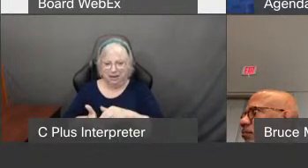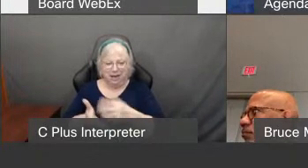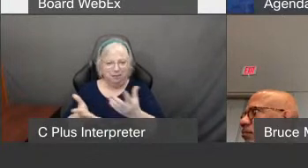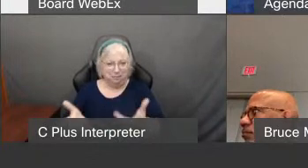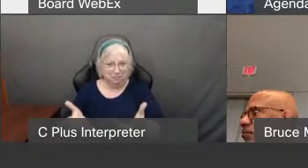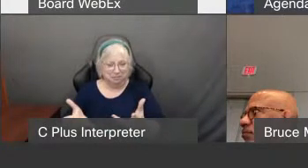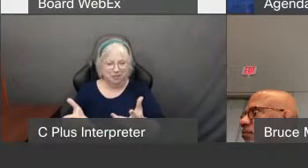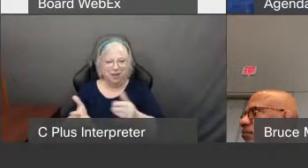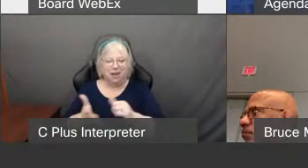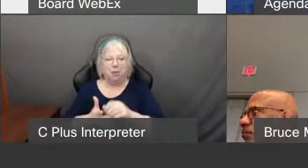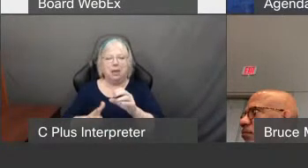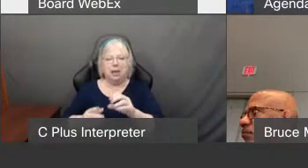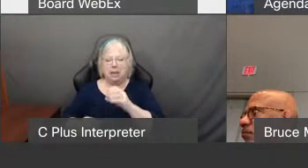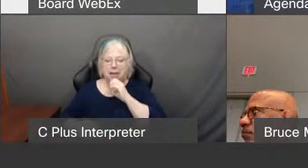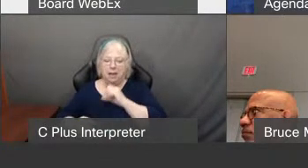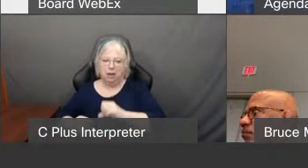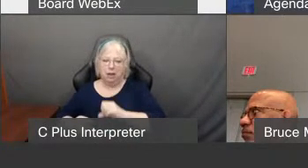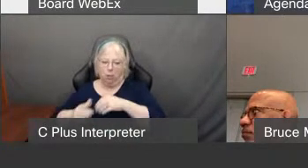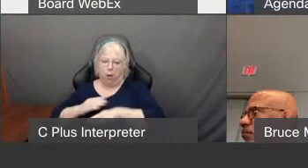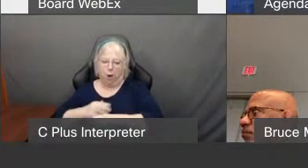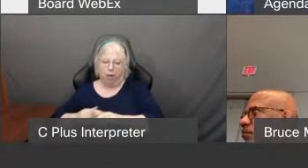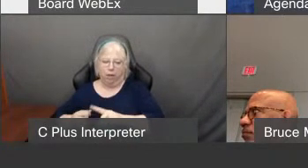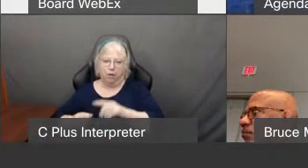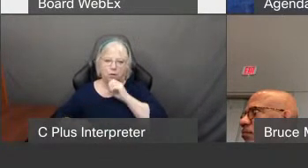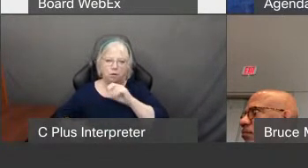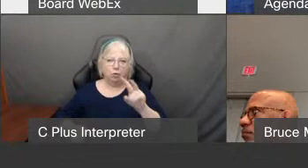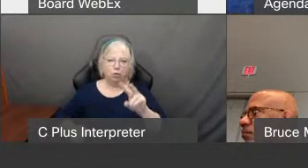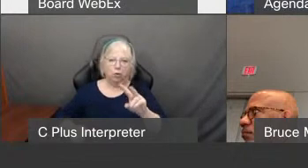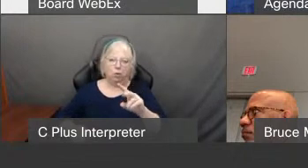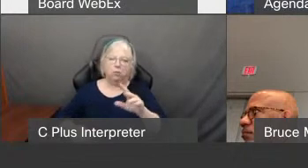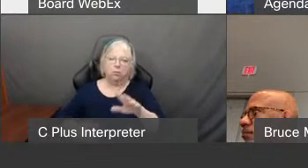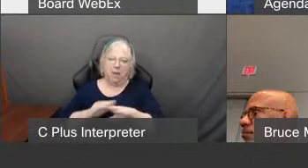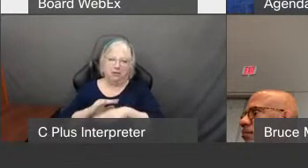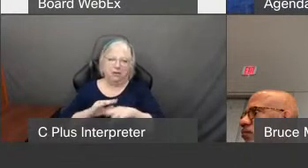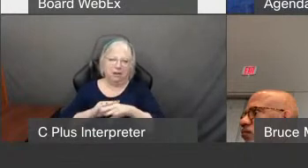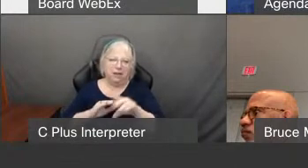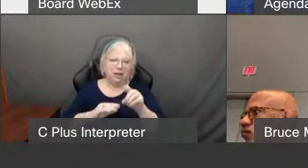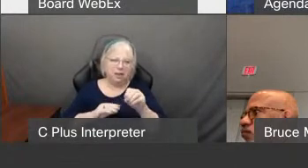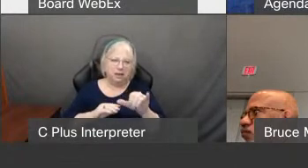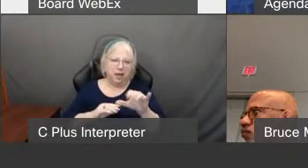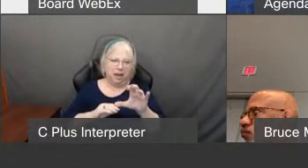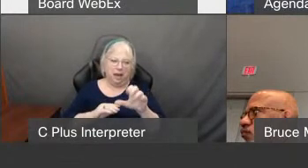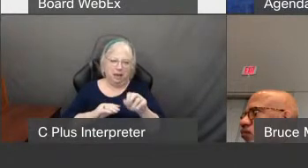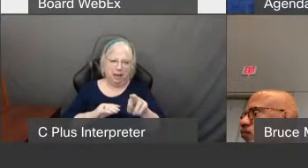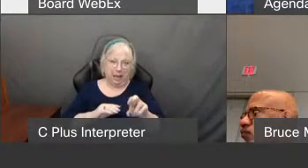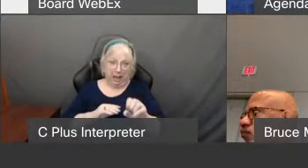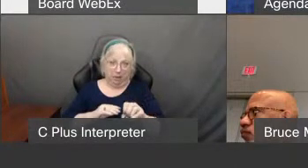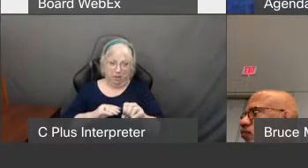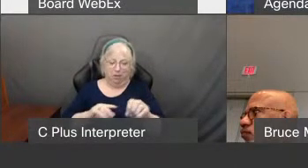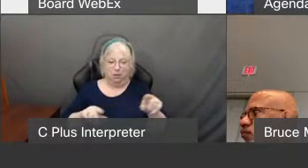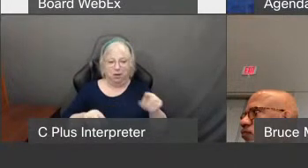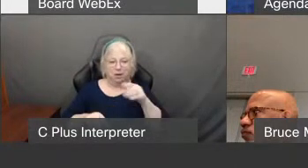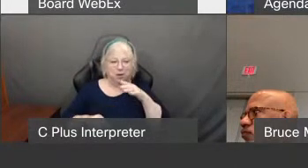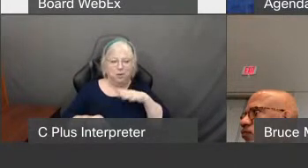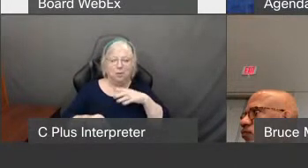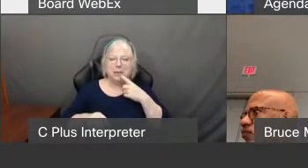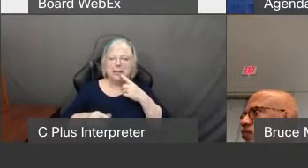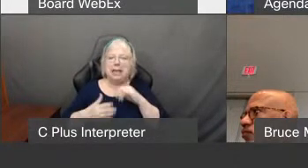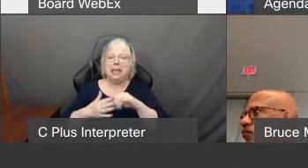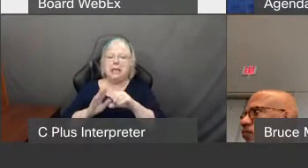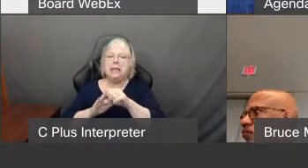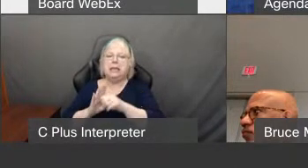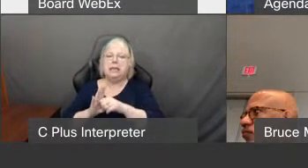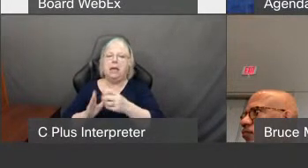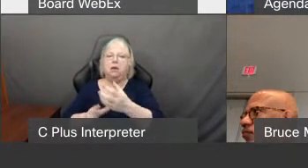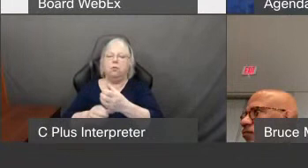was 0 to 2 is essentially daycare. And she said that the state is receiving